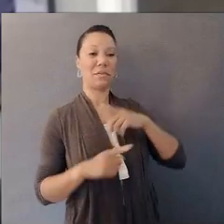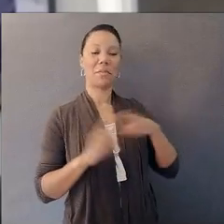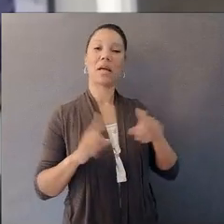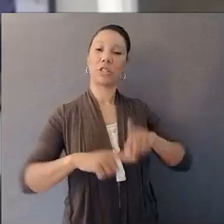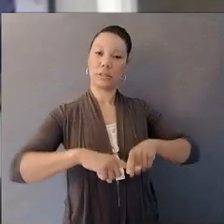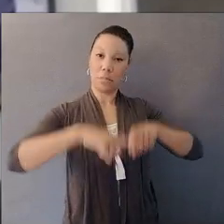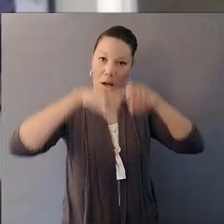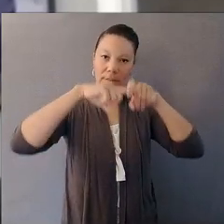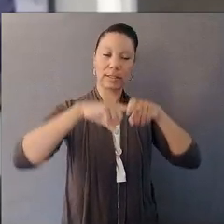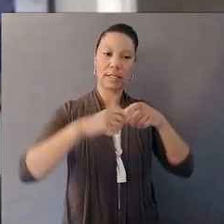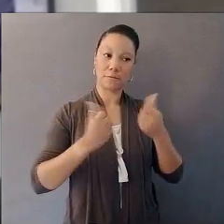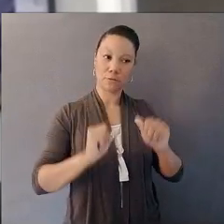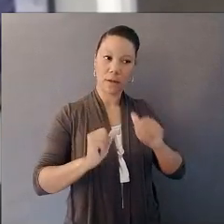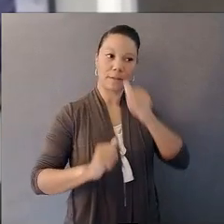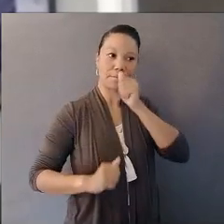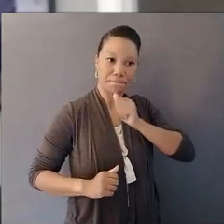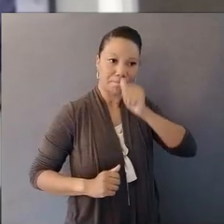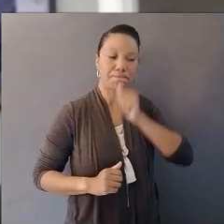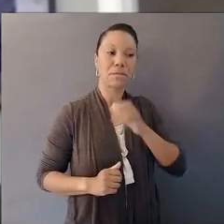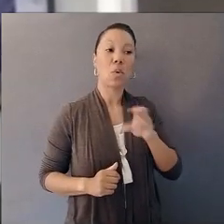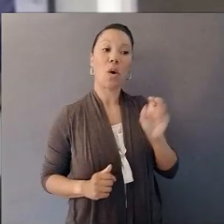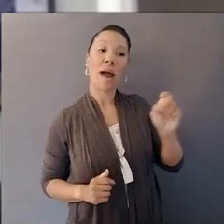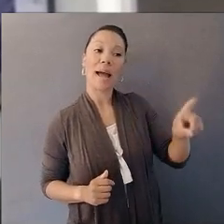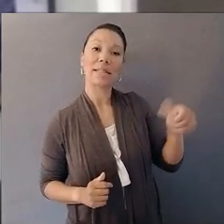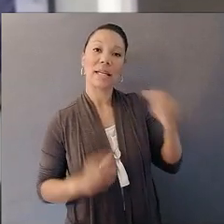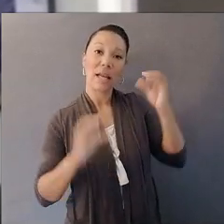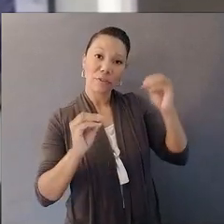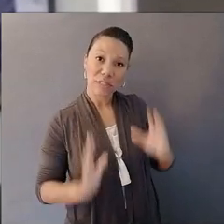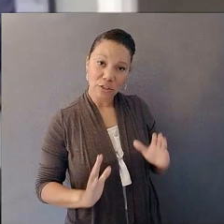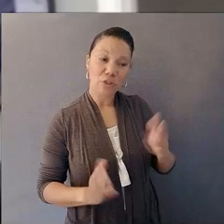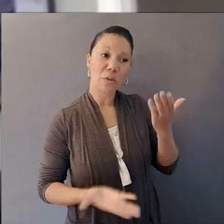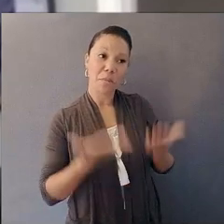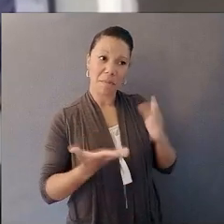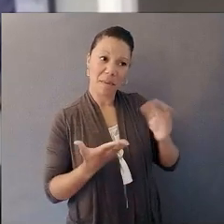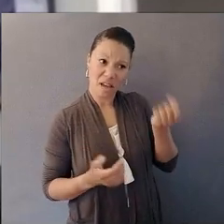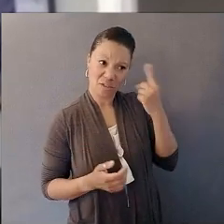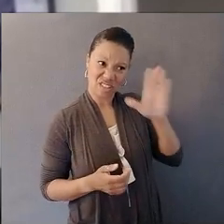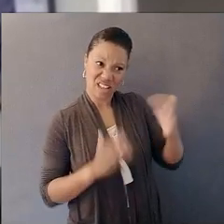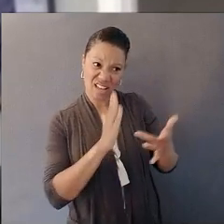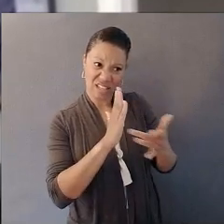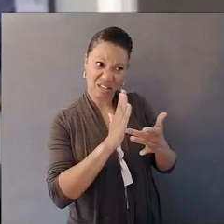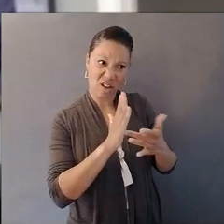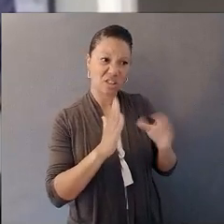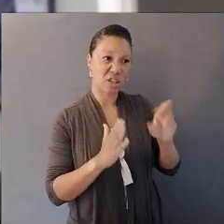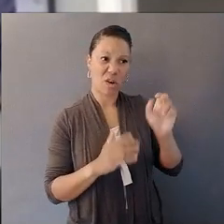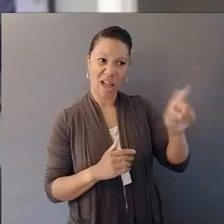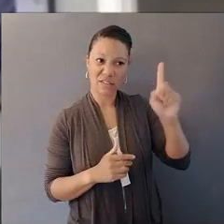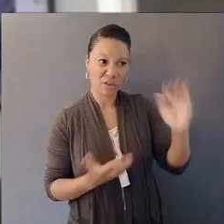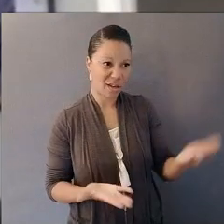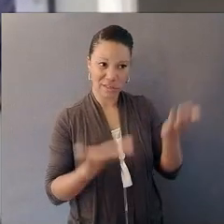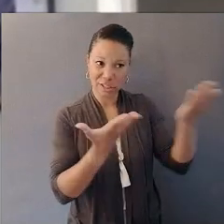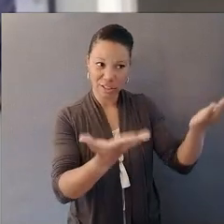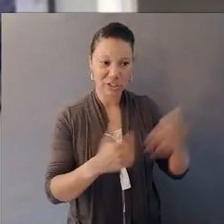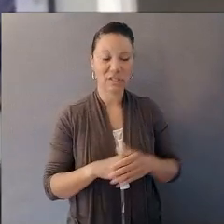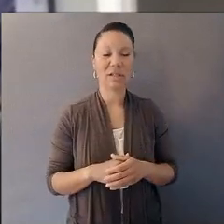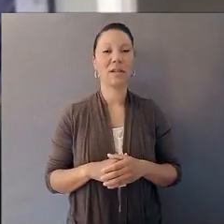through it patiently, or asking somebody, I have a colleague that's really comfortable with it, like being able to ask her what she recommends has really helped. I'd say too, the biggest thing for